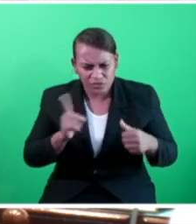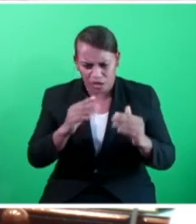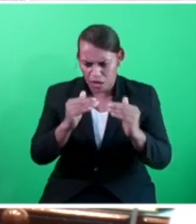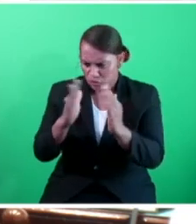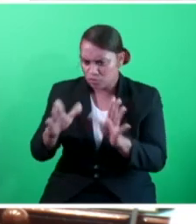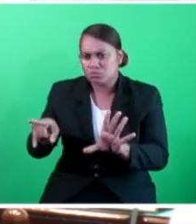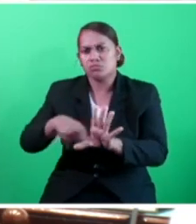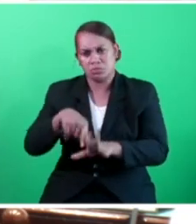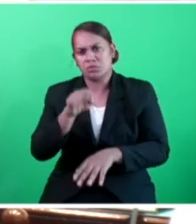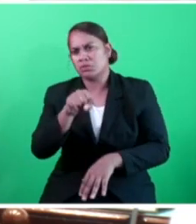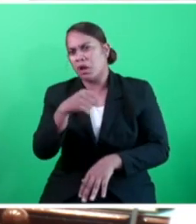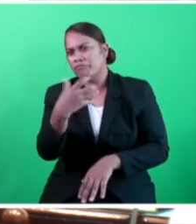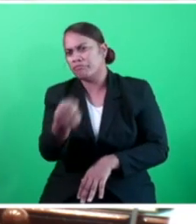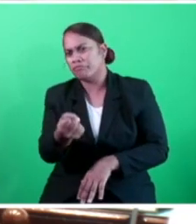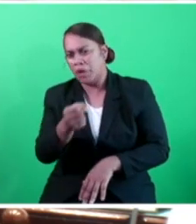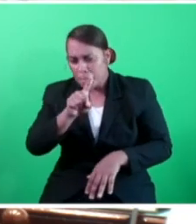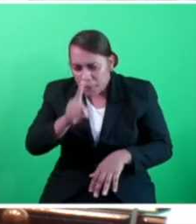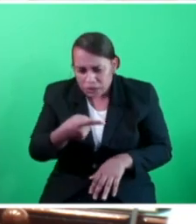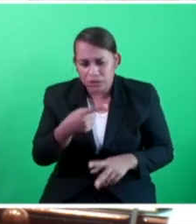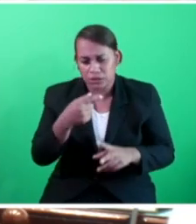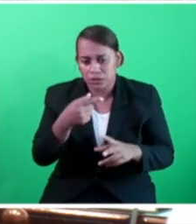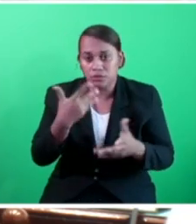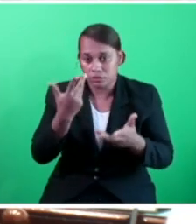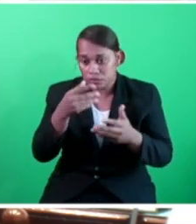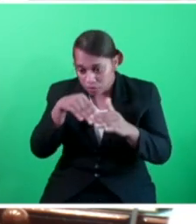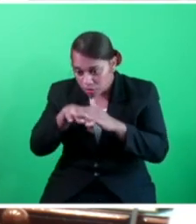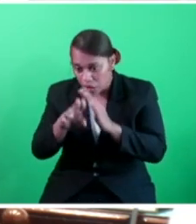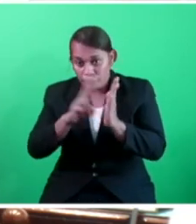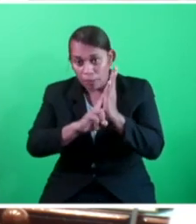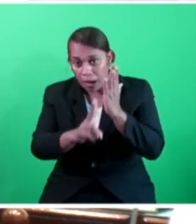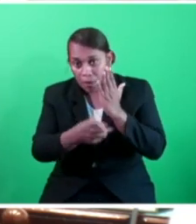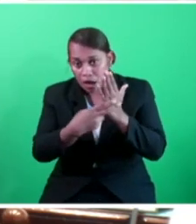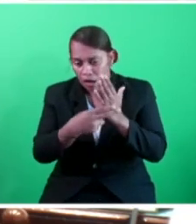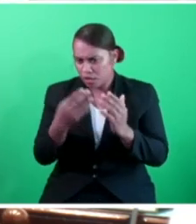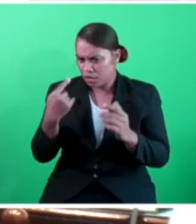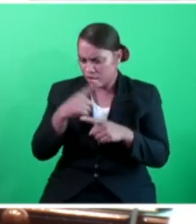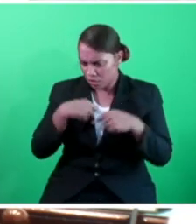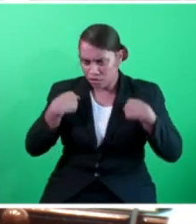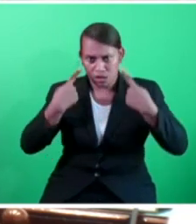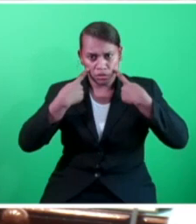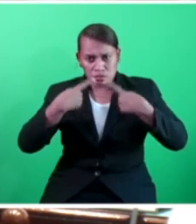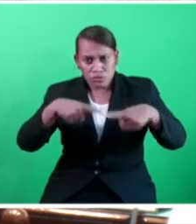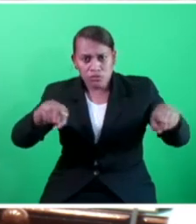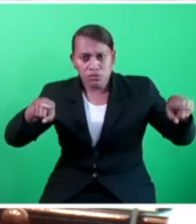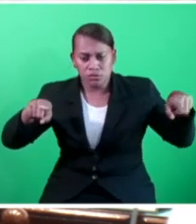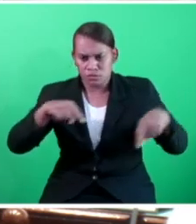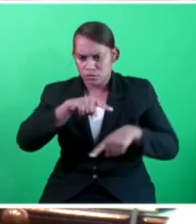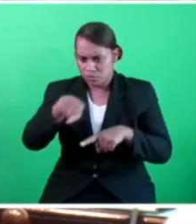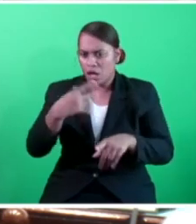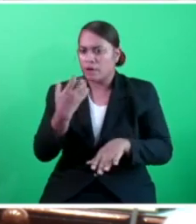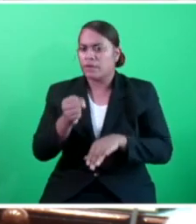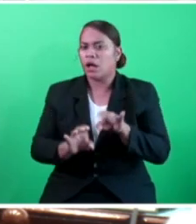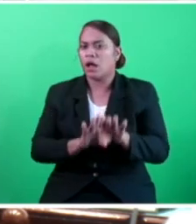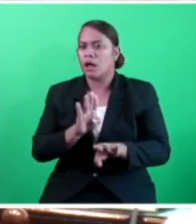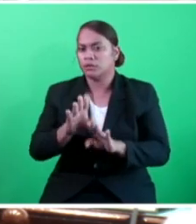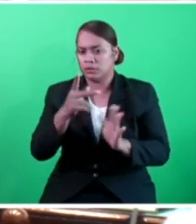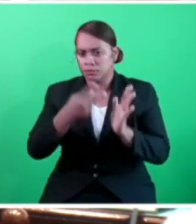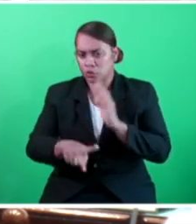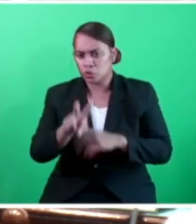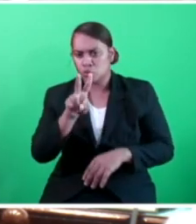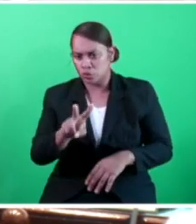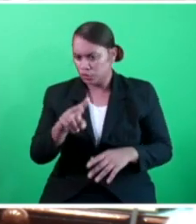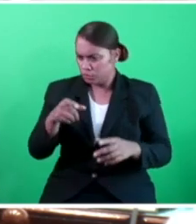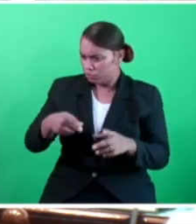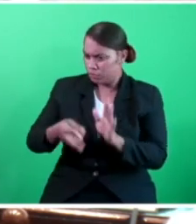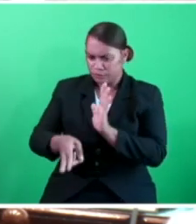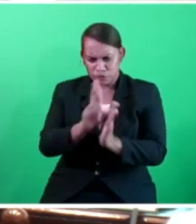we then in November announced that we are now taking phase 2 of review of all the chemicals that we're utilizing